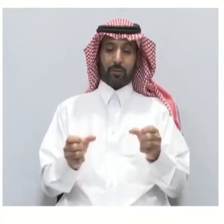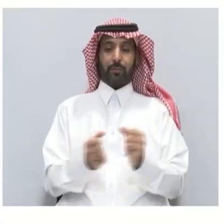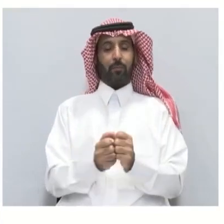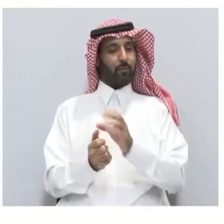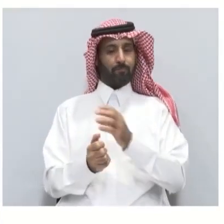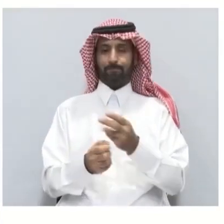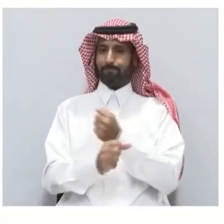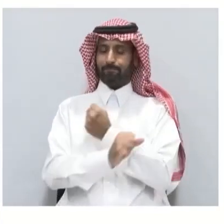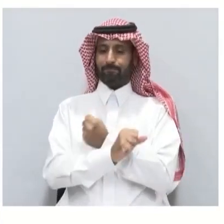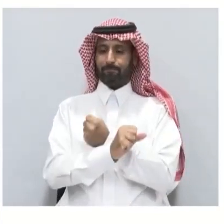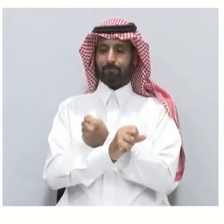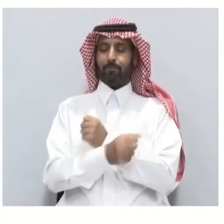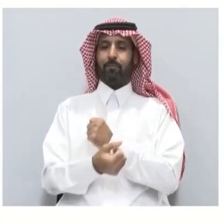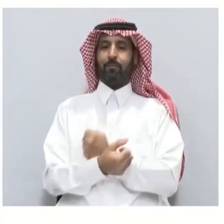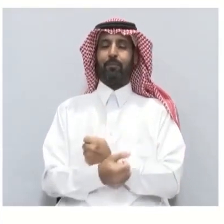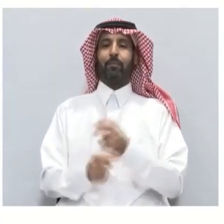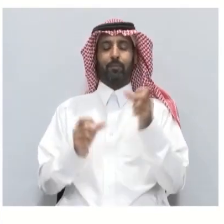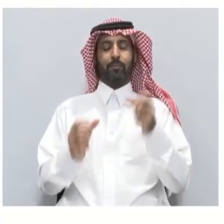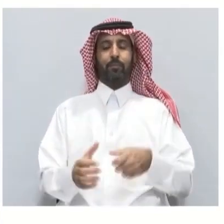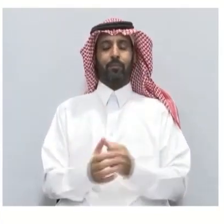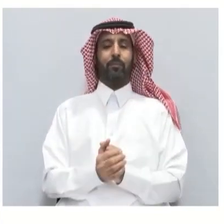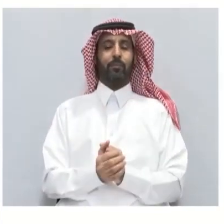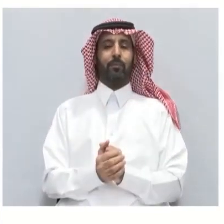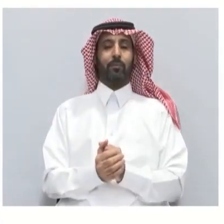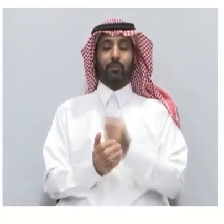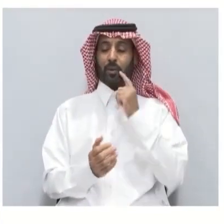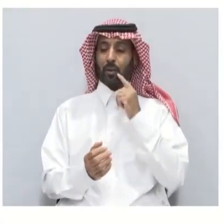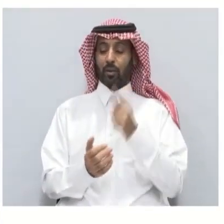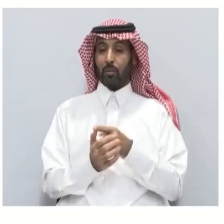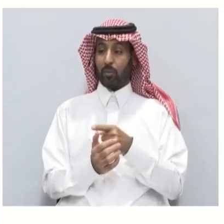behind bars in prison, in a prison or jail. And